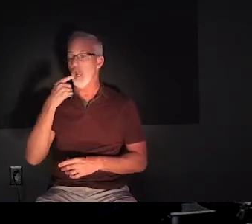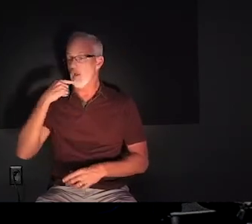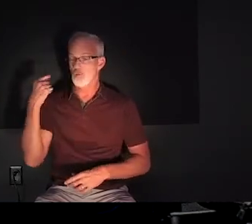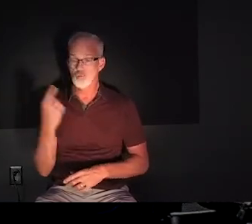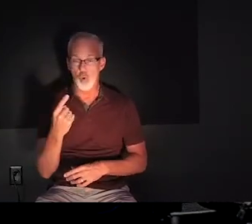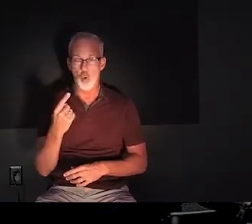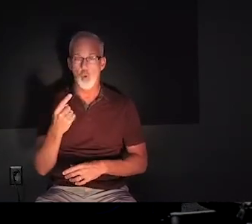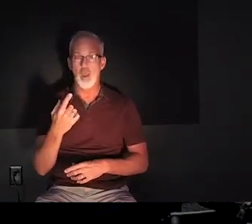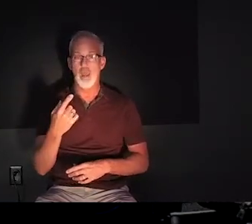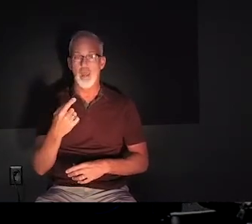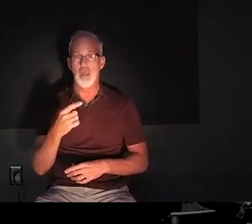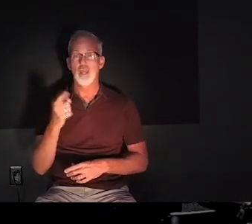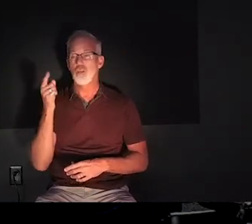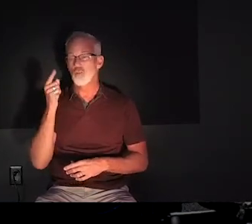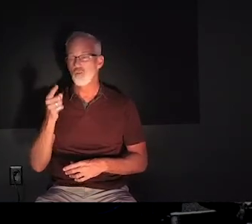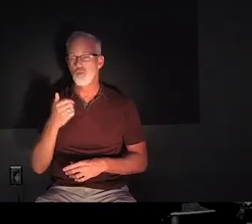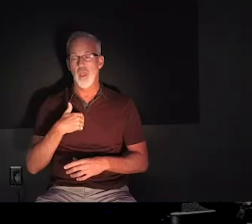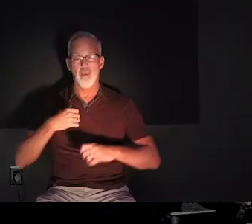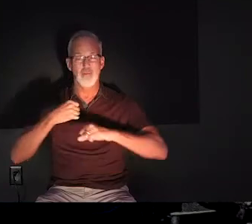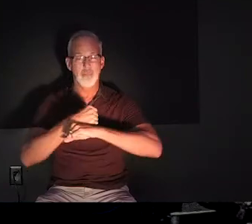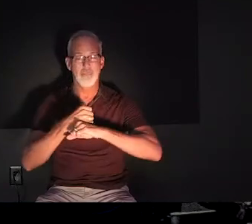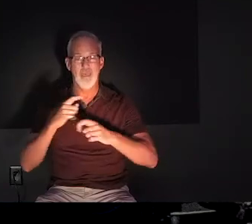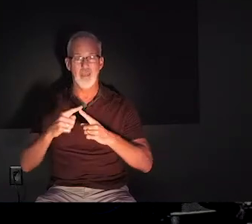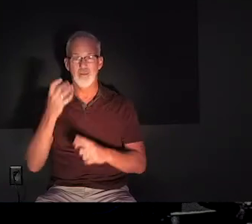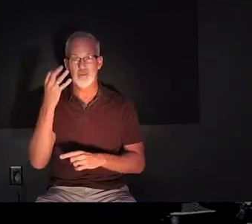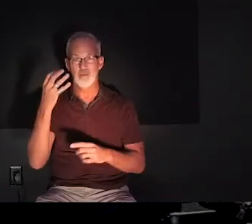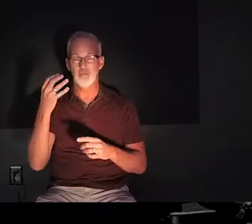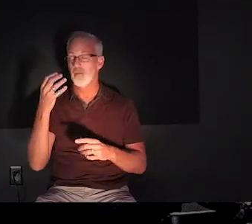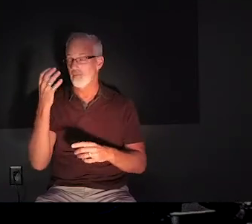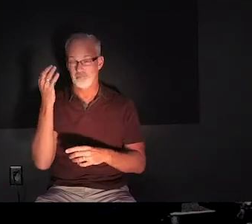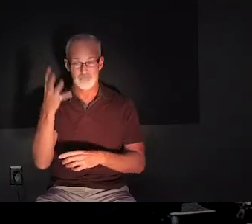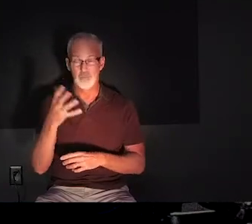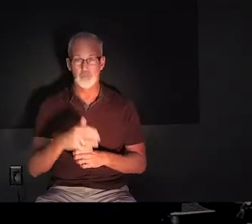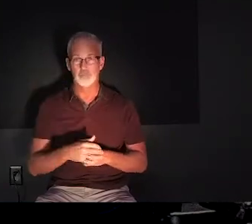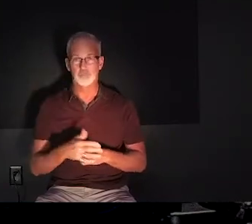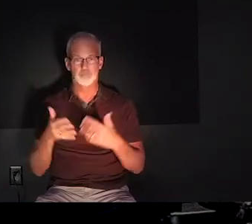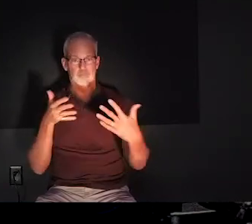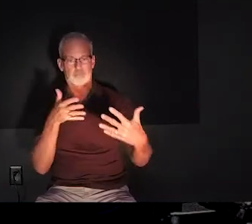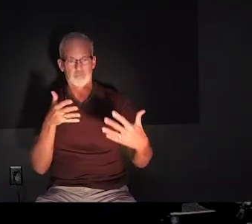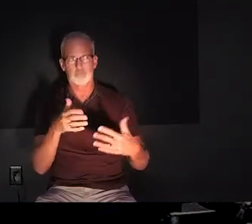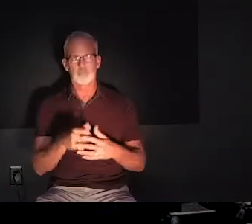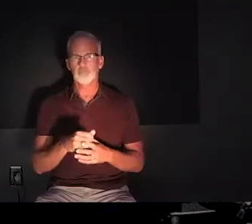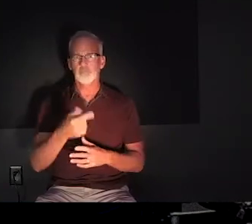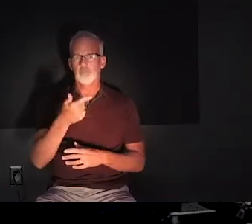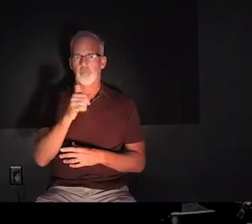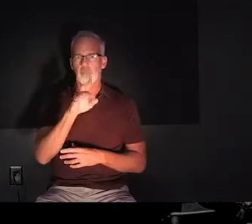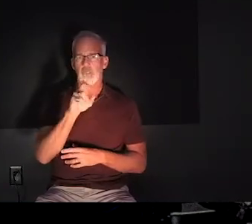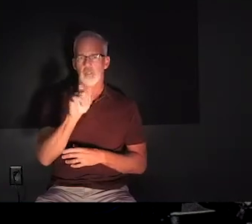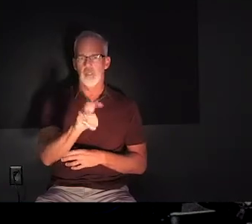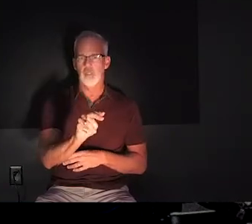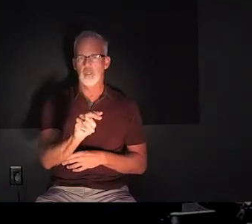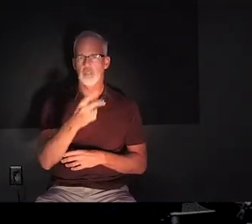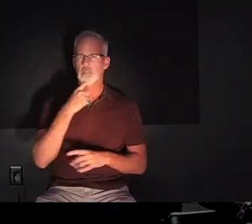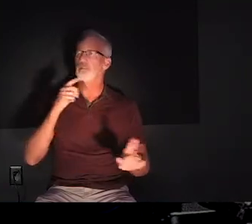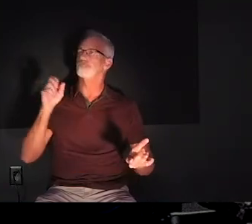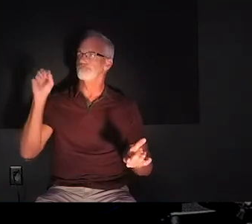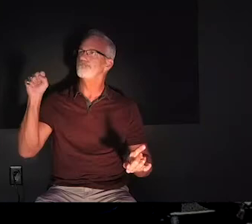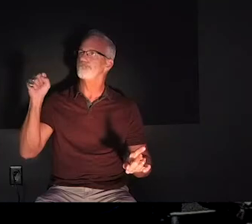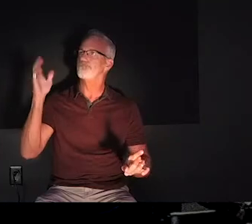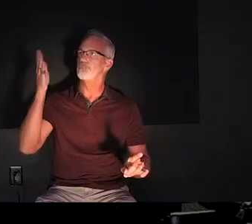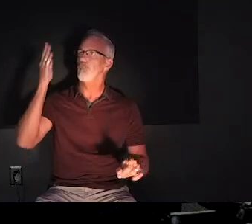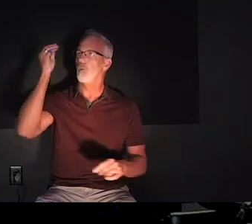Gideon, I've got you a battle to fight. And you know what Gideon did? Gideon back and forth, hey, what about this, God? What about this? But Gideon